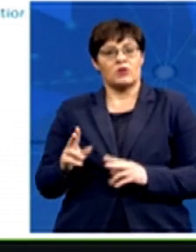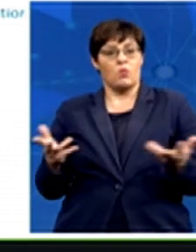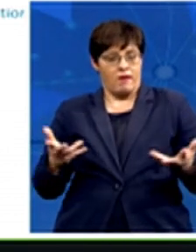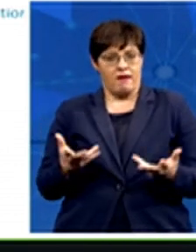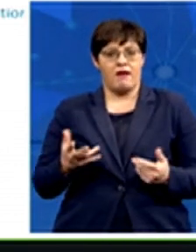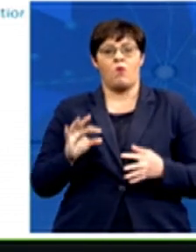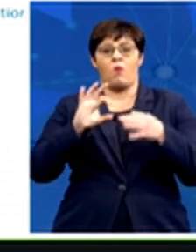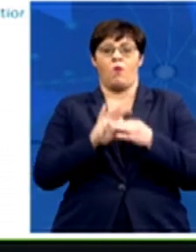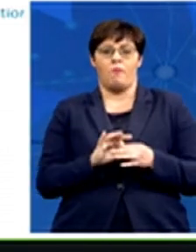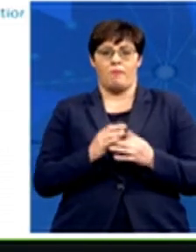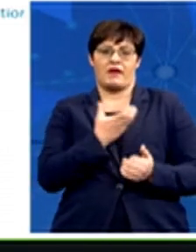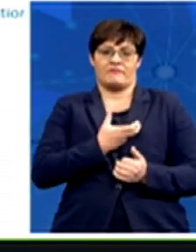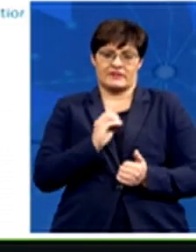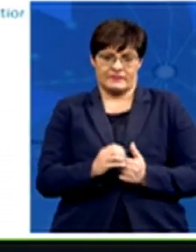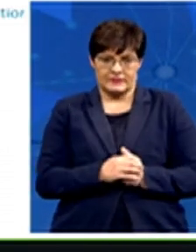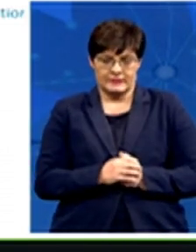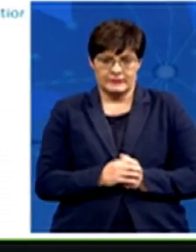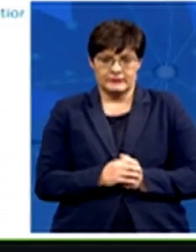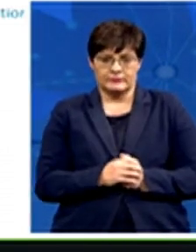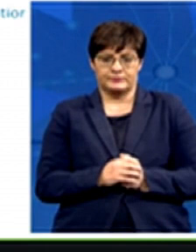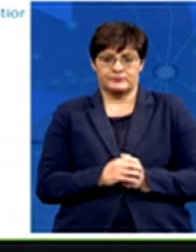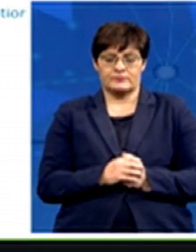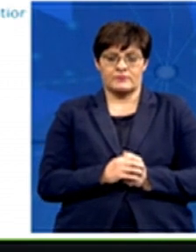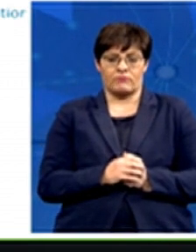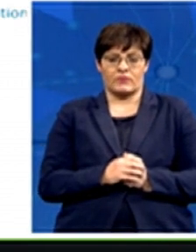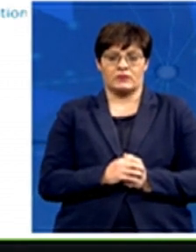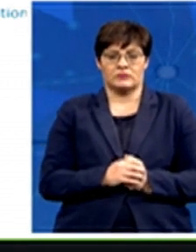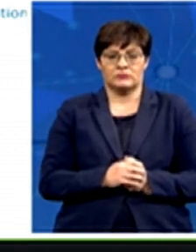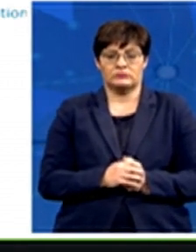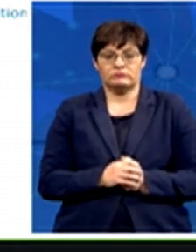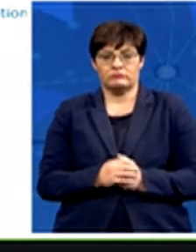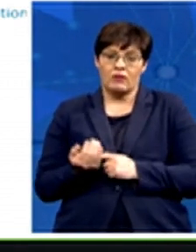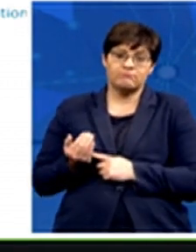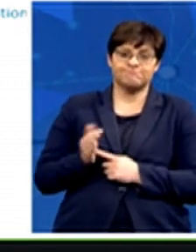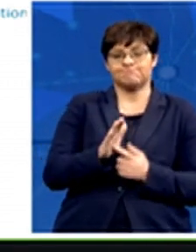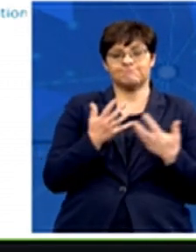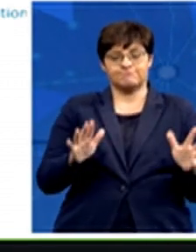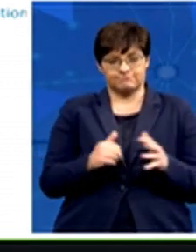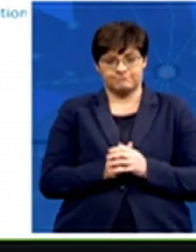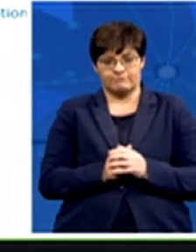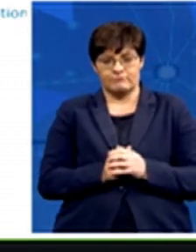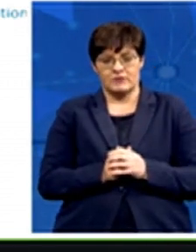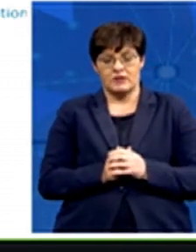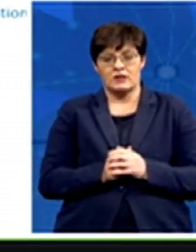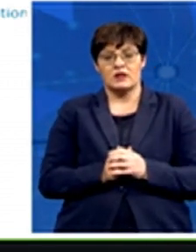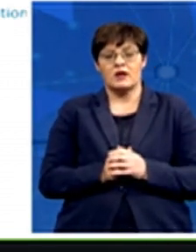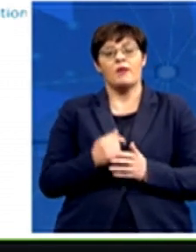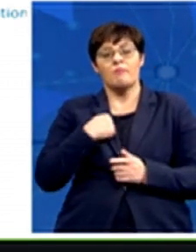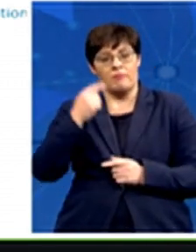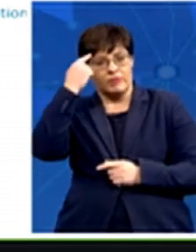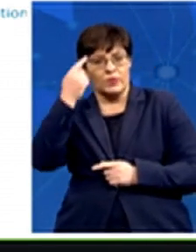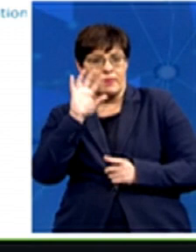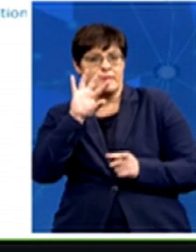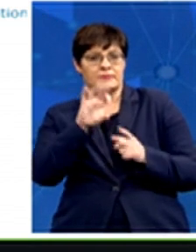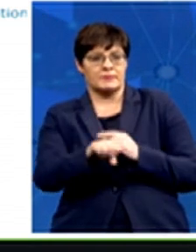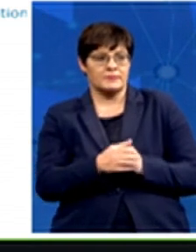So as it has already been indicated that I'm the pharmacovigilance manager, I thought I should take a bit of time just